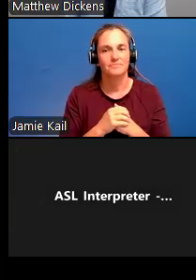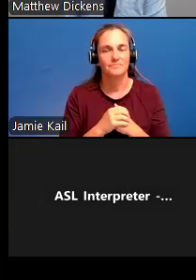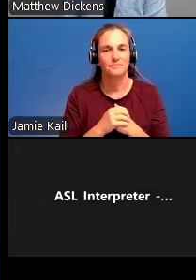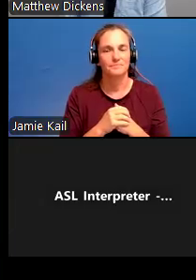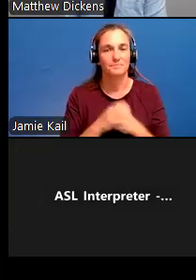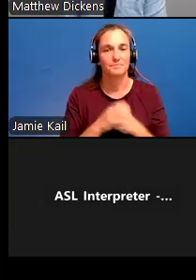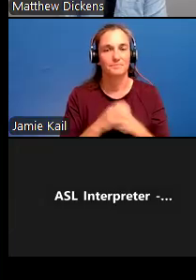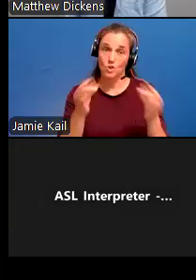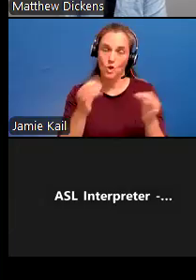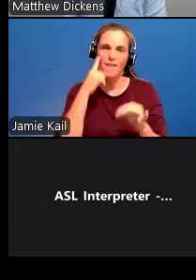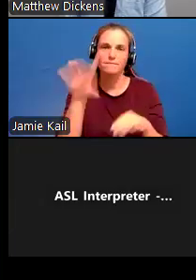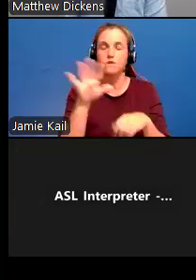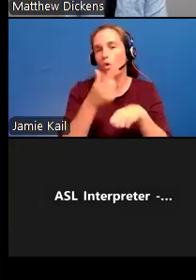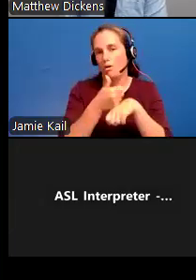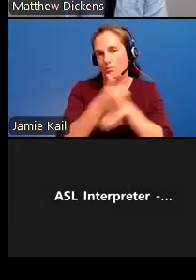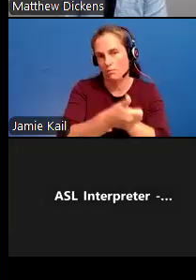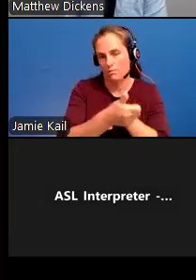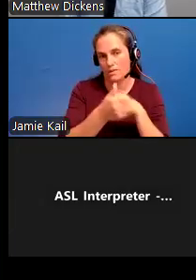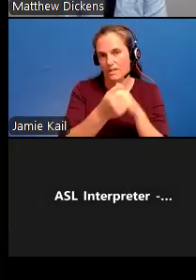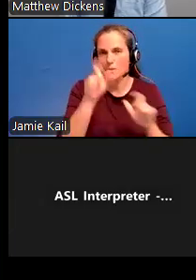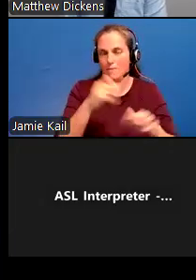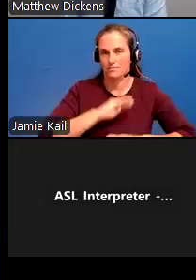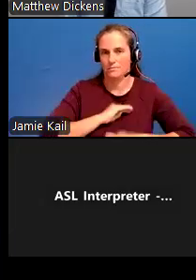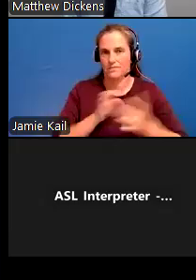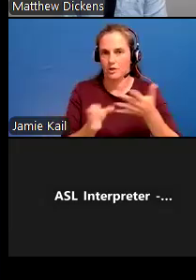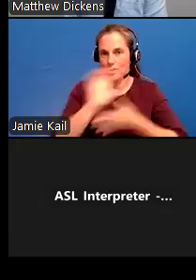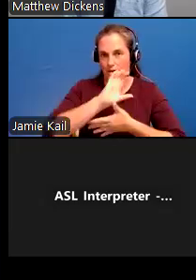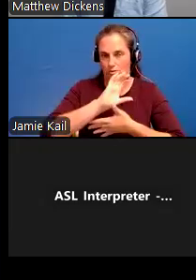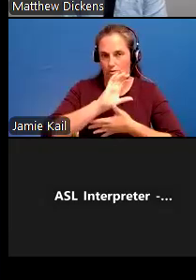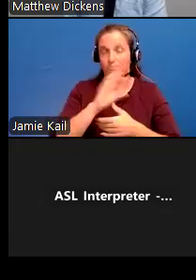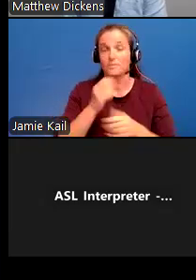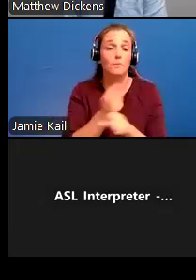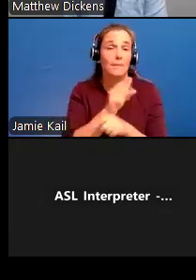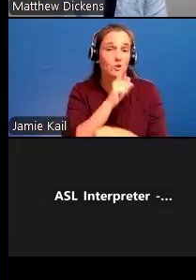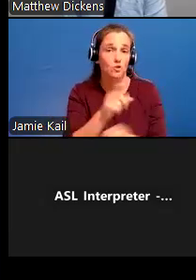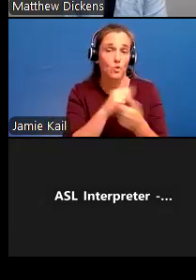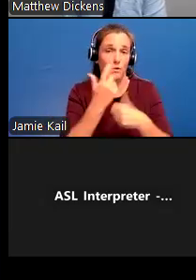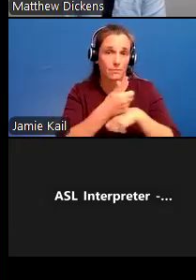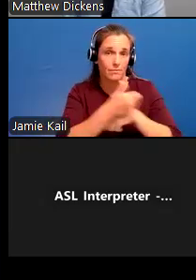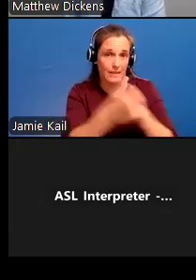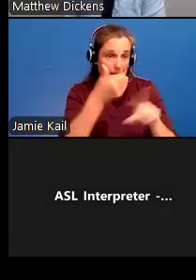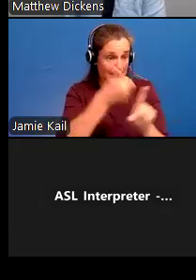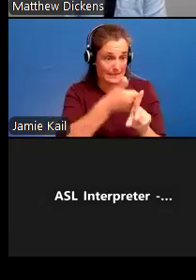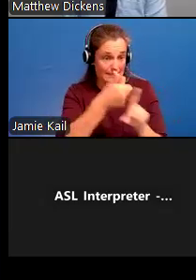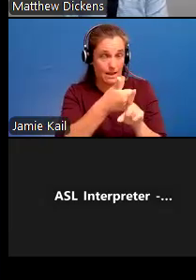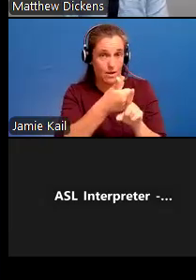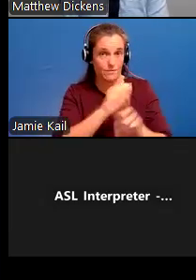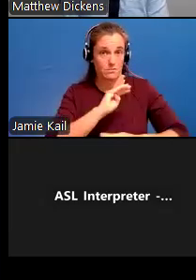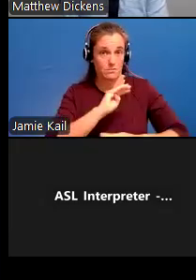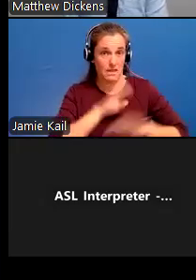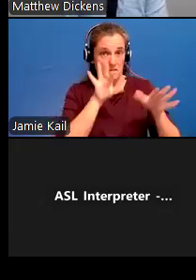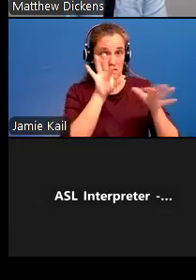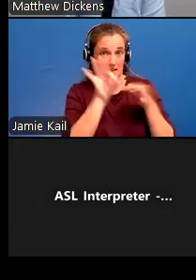So for allegations, they must meet our criteria. This includes ensuring that the allegation in and of itself meets our